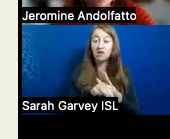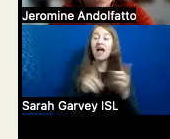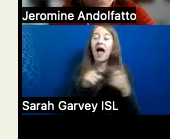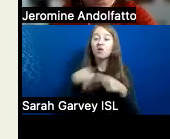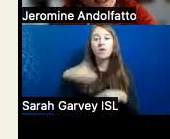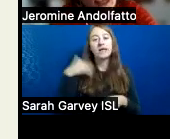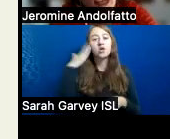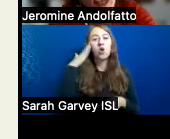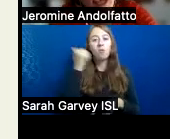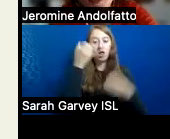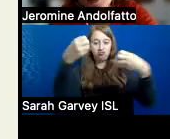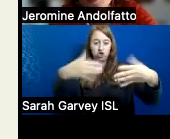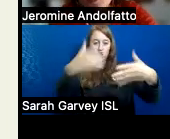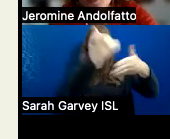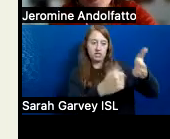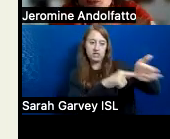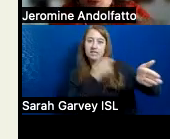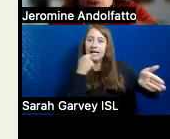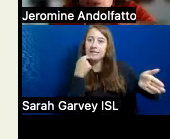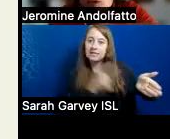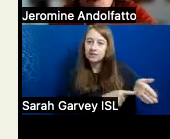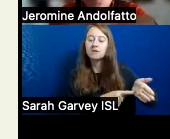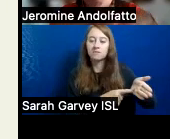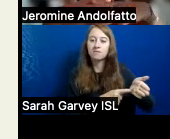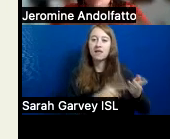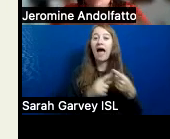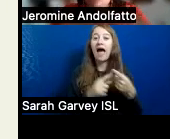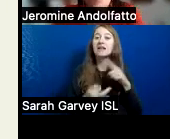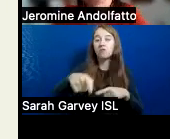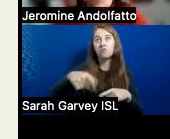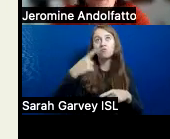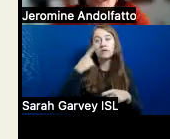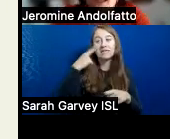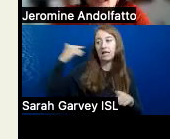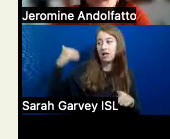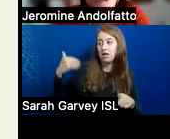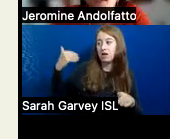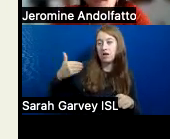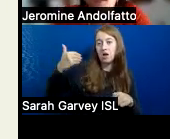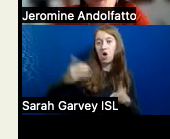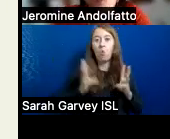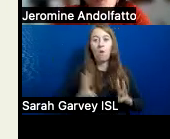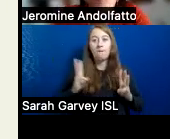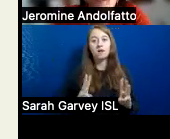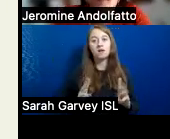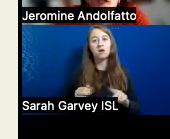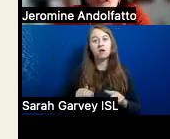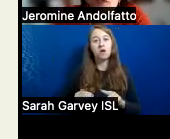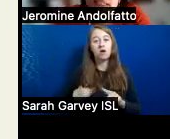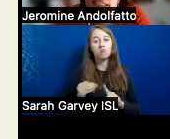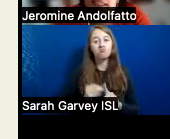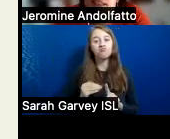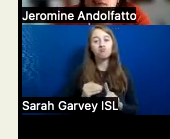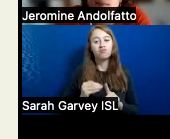look, for instance, at the evolution of the proportion of women, when you look at